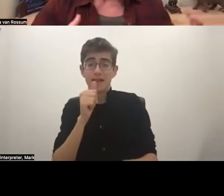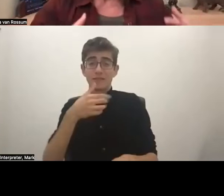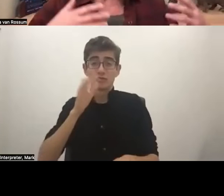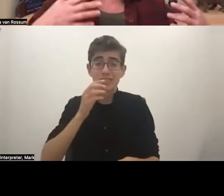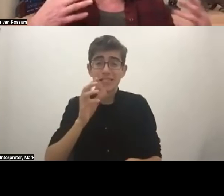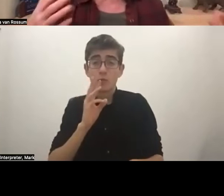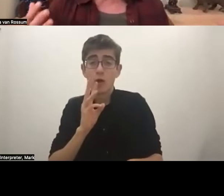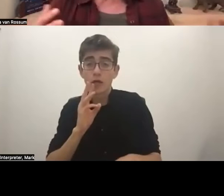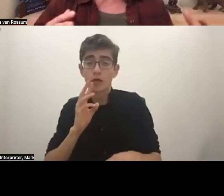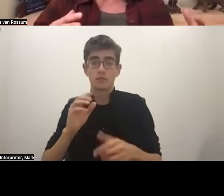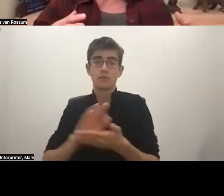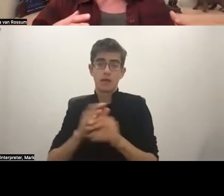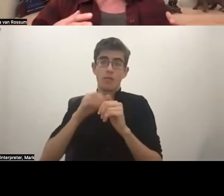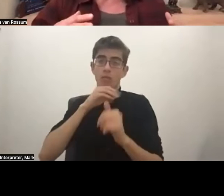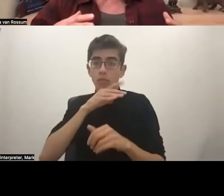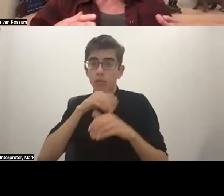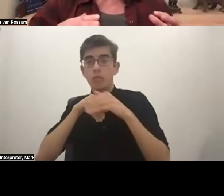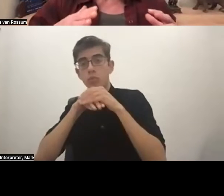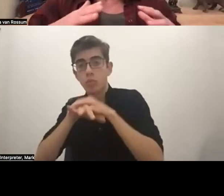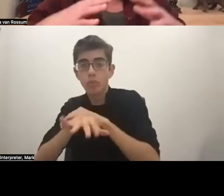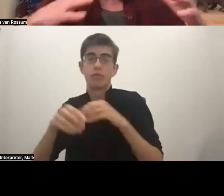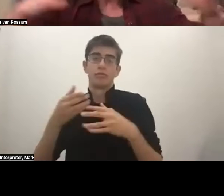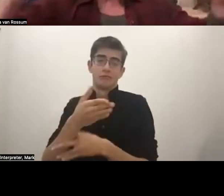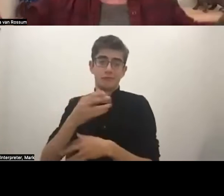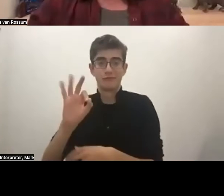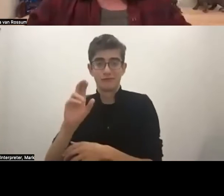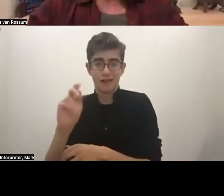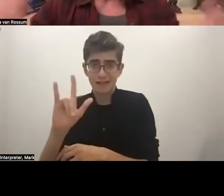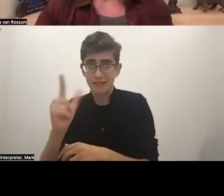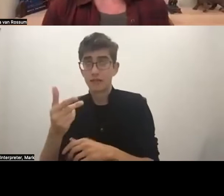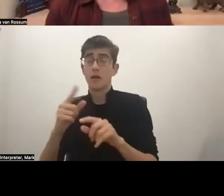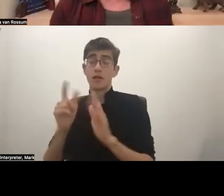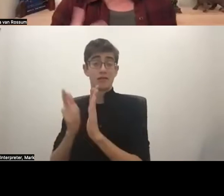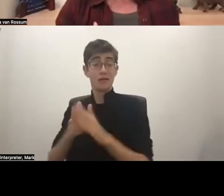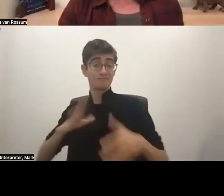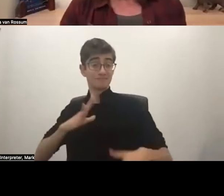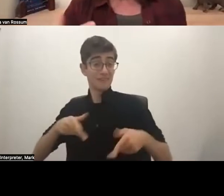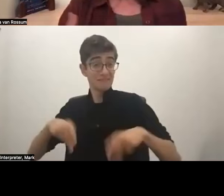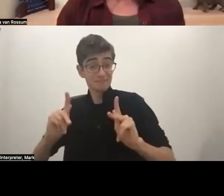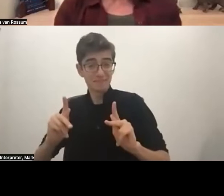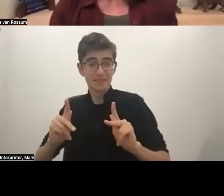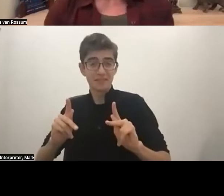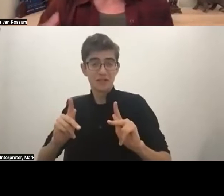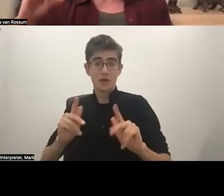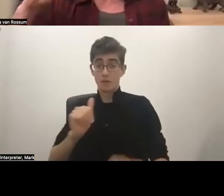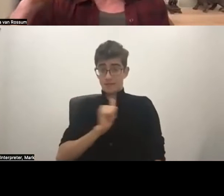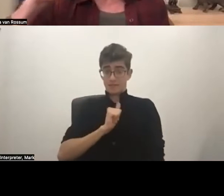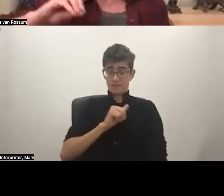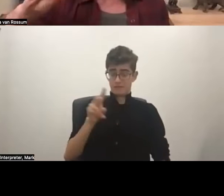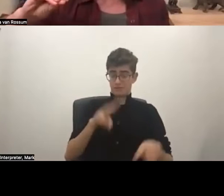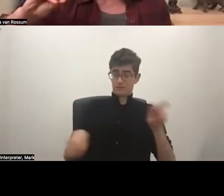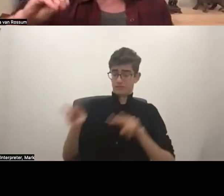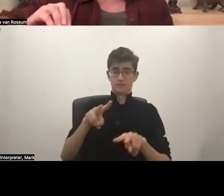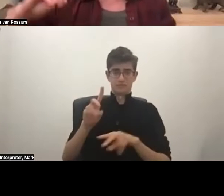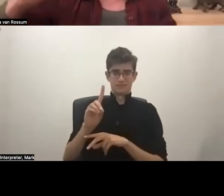potentially become contaminated by nearby fracking operations, and more, I, in my role as the Delaware Riverkeeper, and